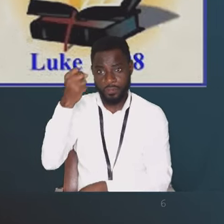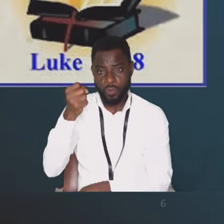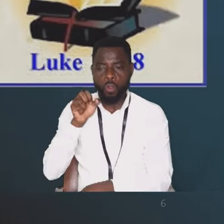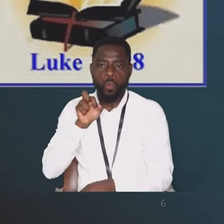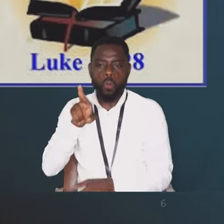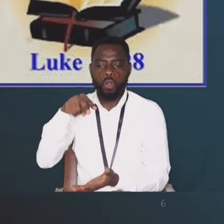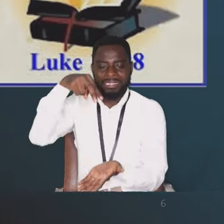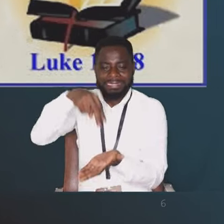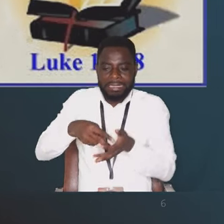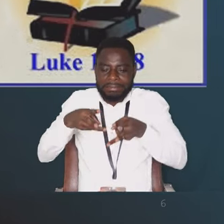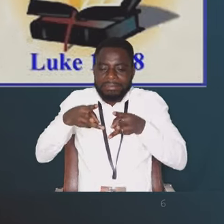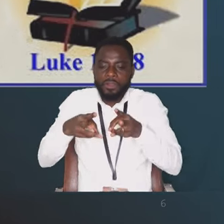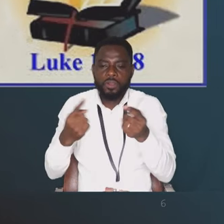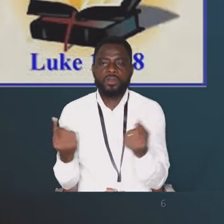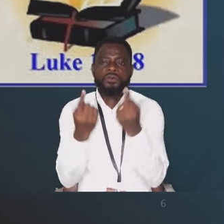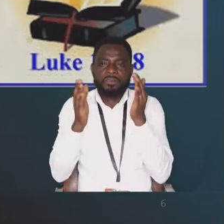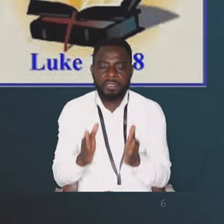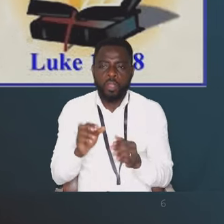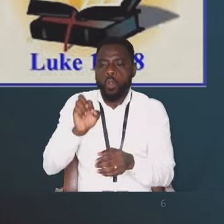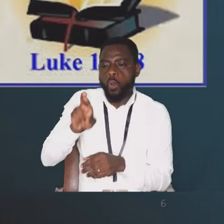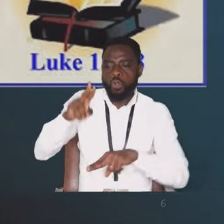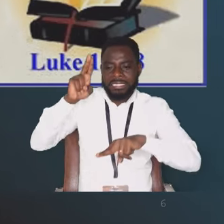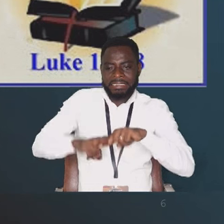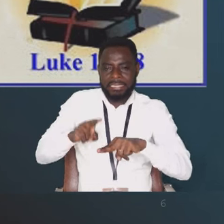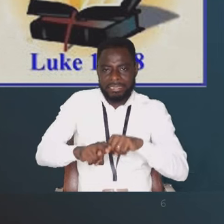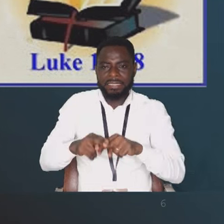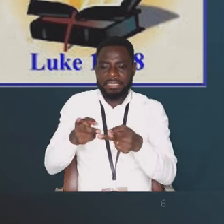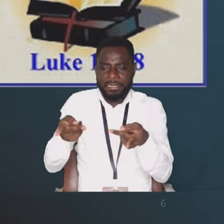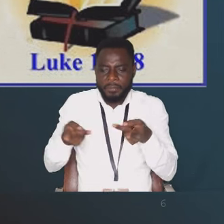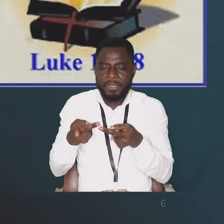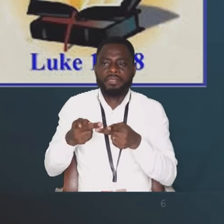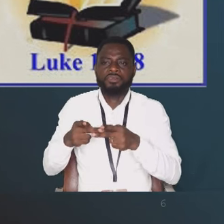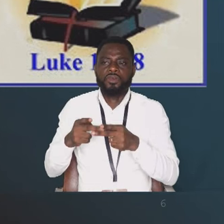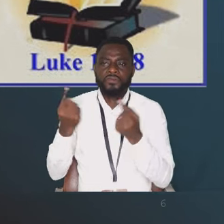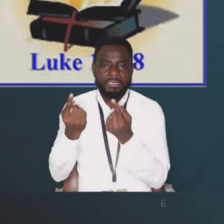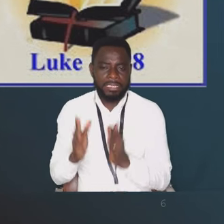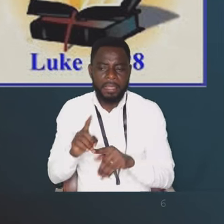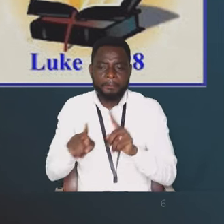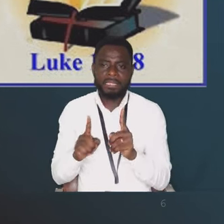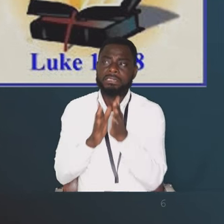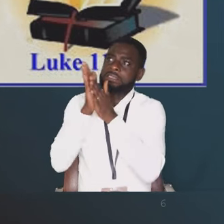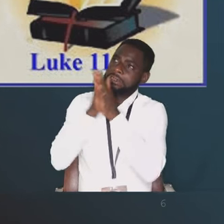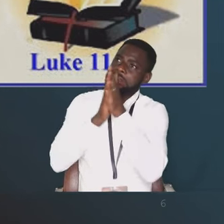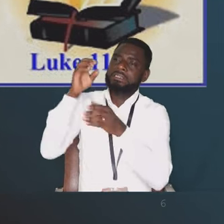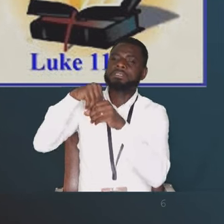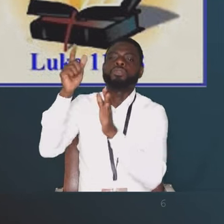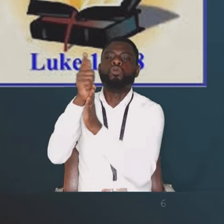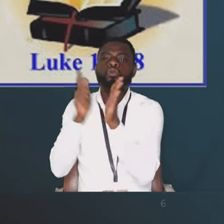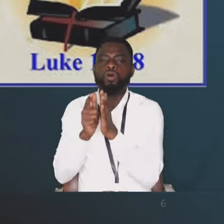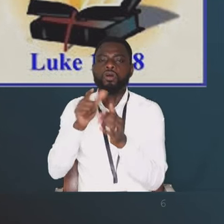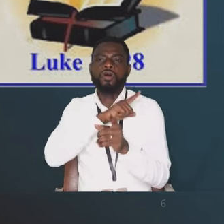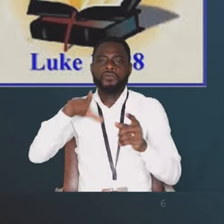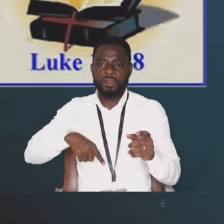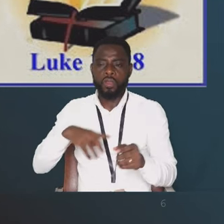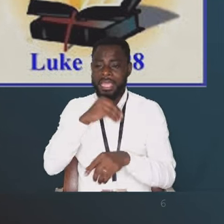of sinners, nor sits in the seat of scoffers. But his delight is in the law of the Lord. And on his